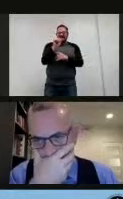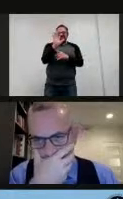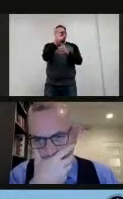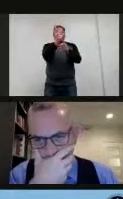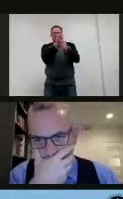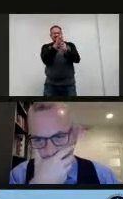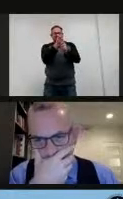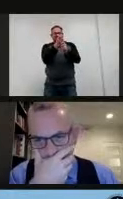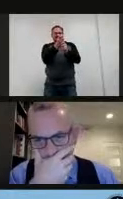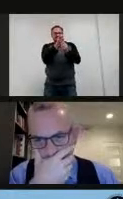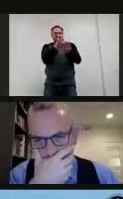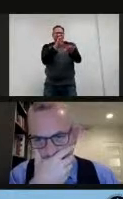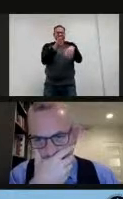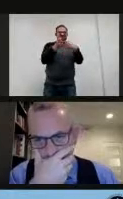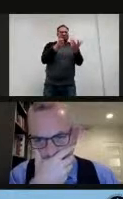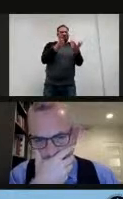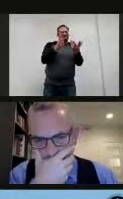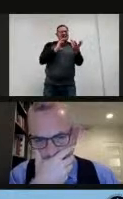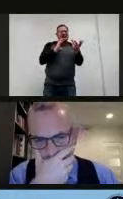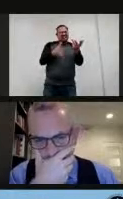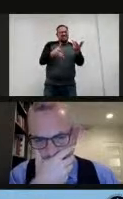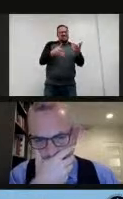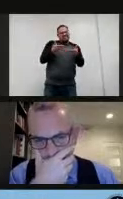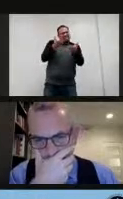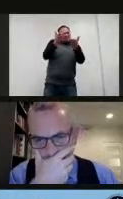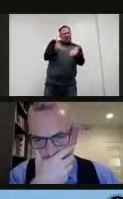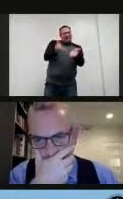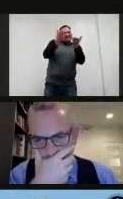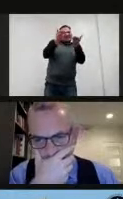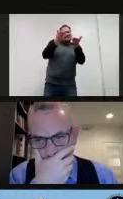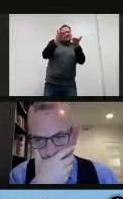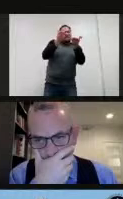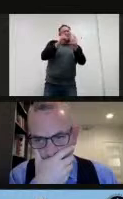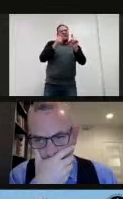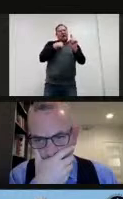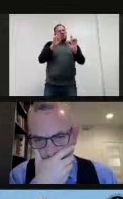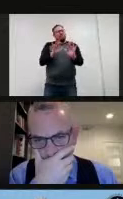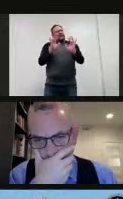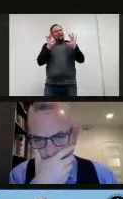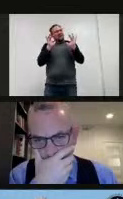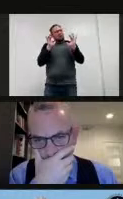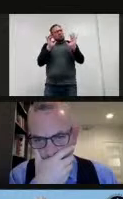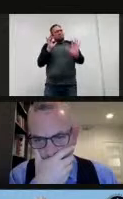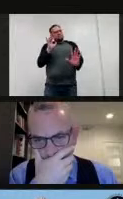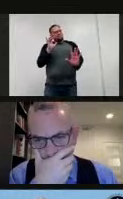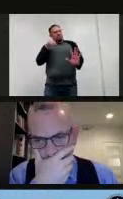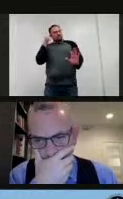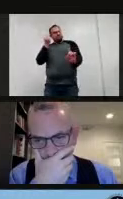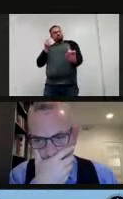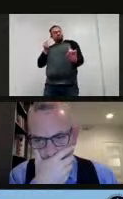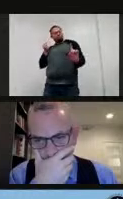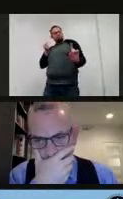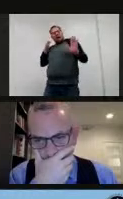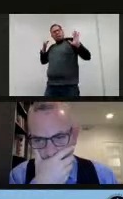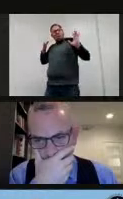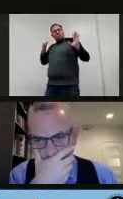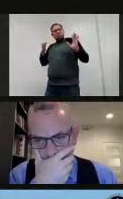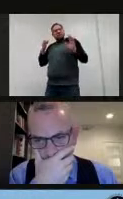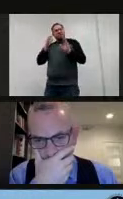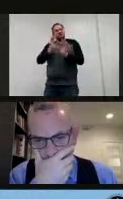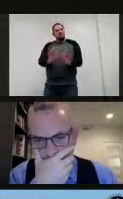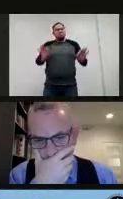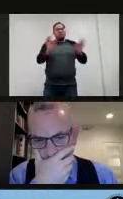with keeping it as it is. But I just kind of wanted to highlight that importance, at least to me, what, you